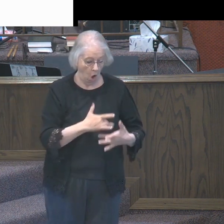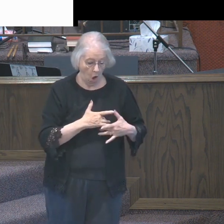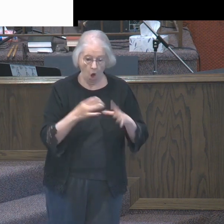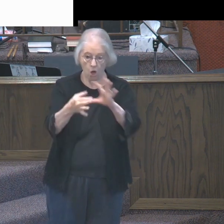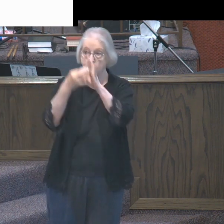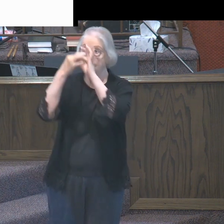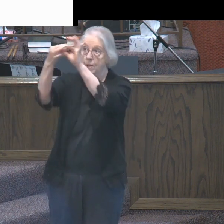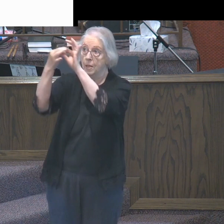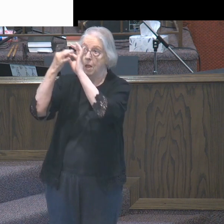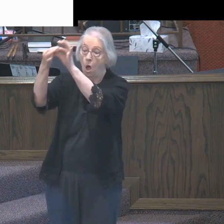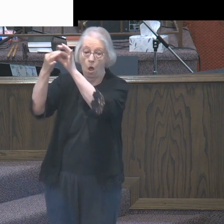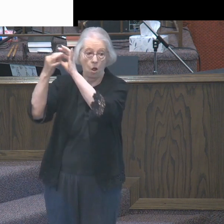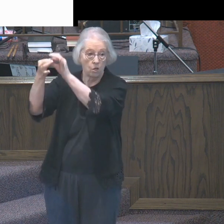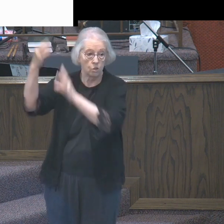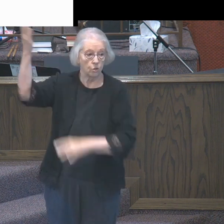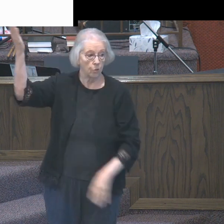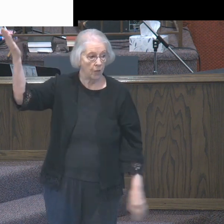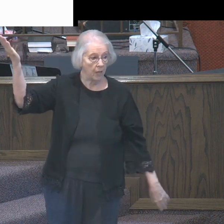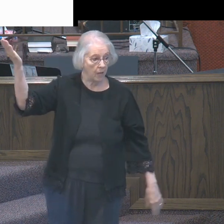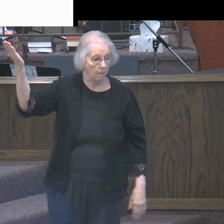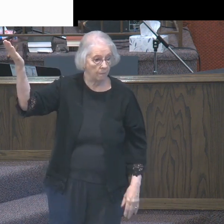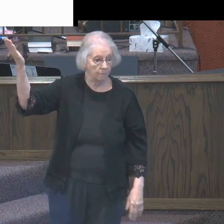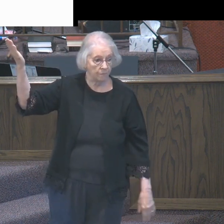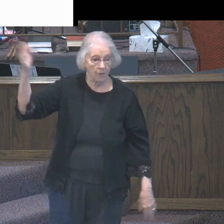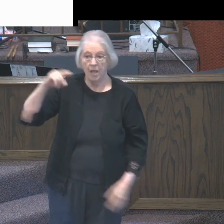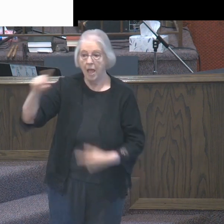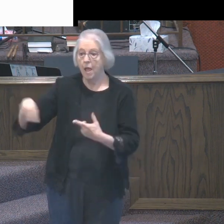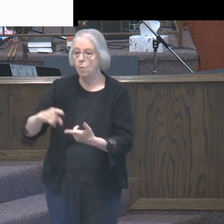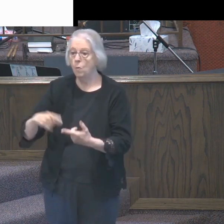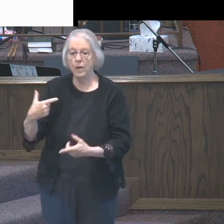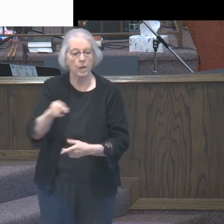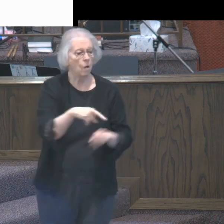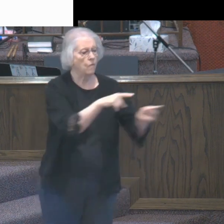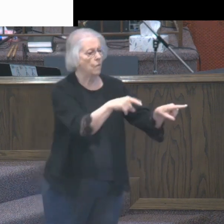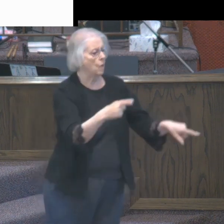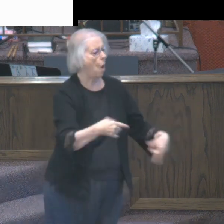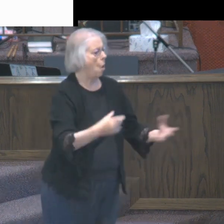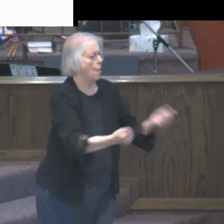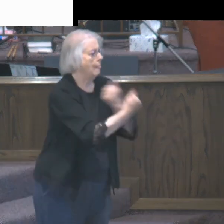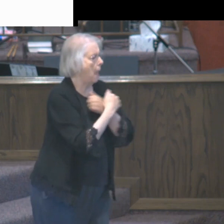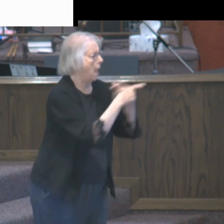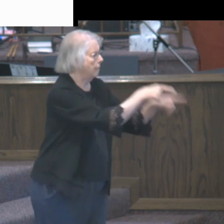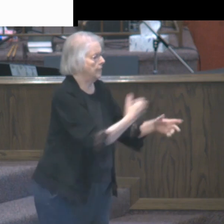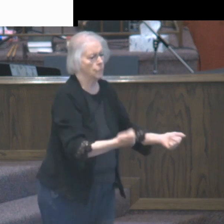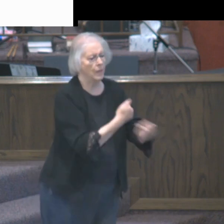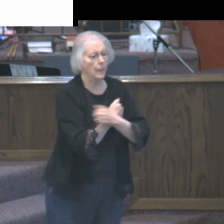I believe that God's forgiveness does not cancel sin's consequences